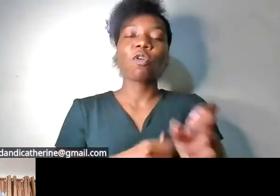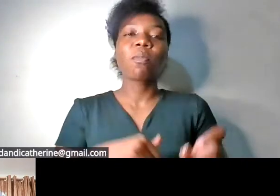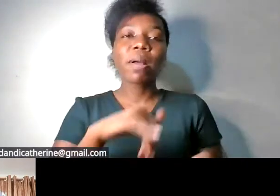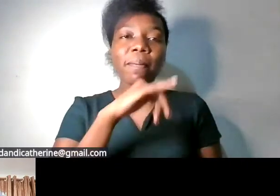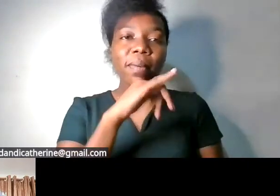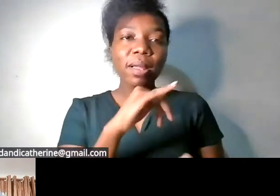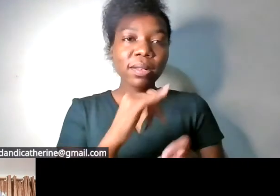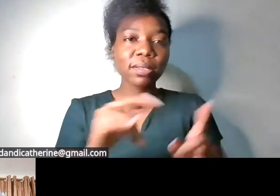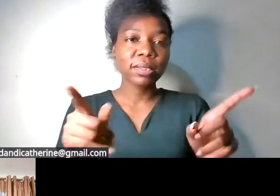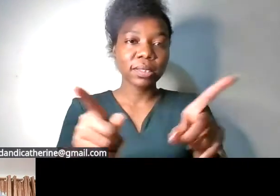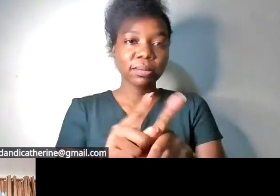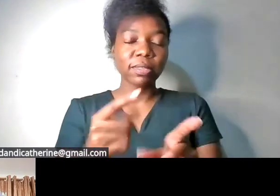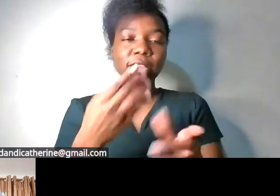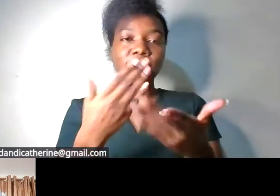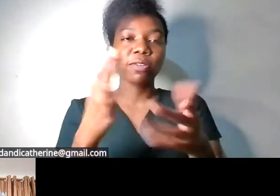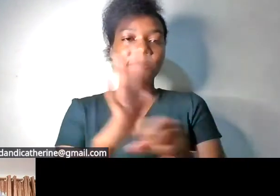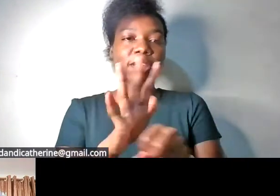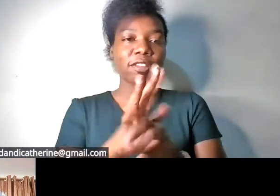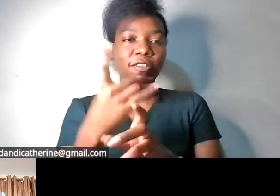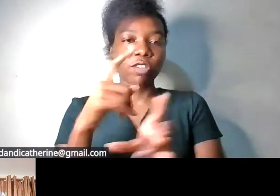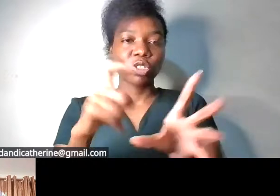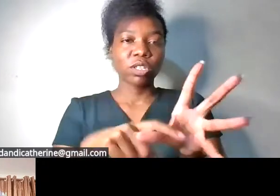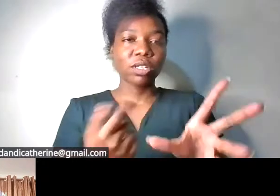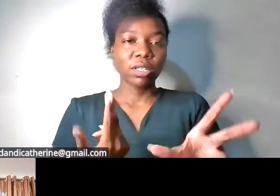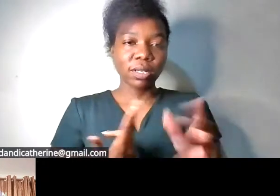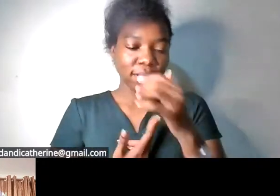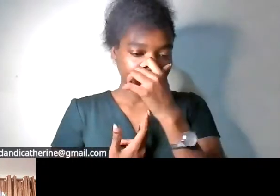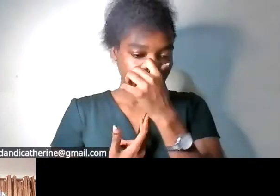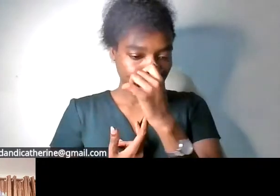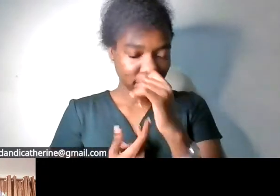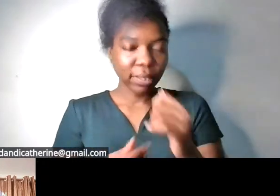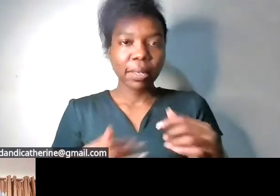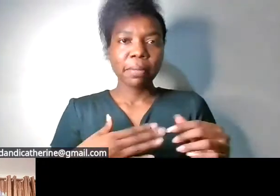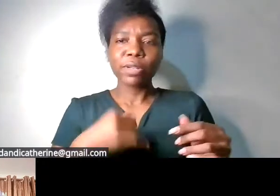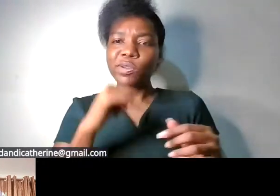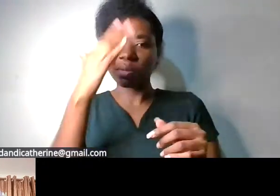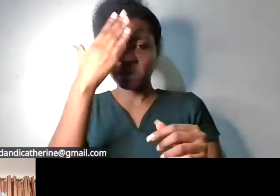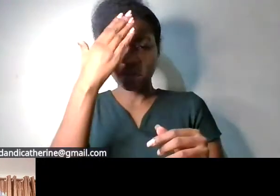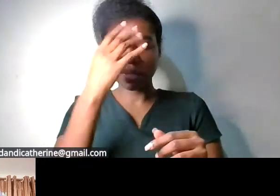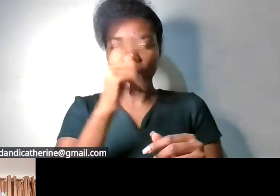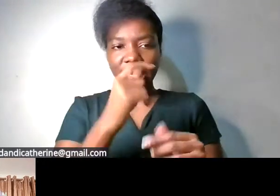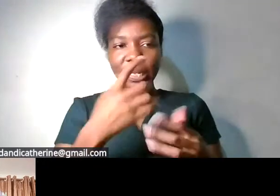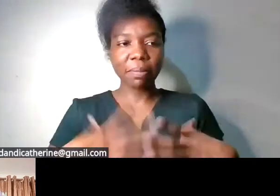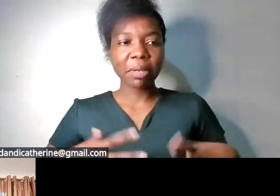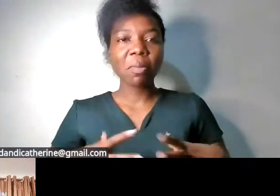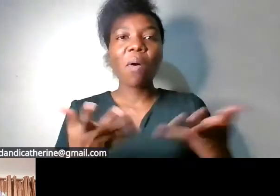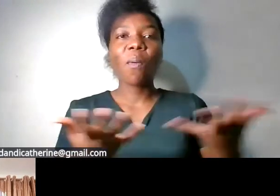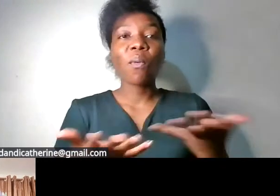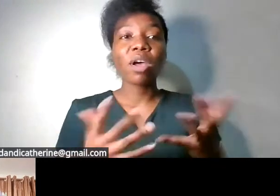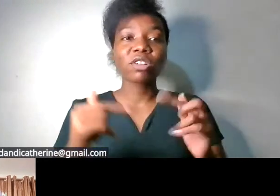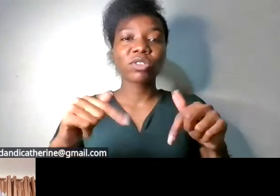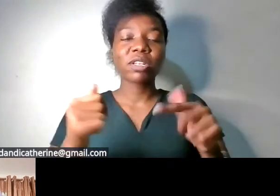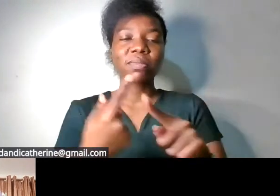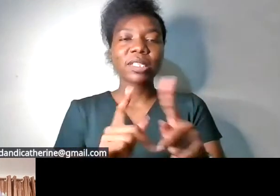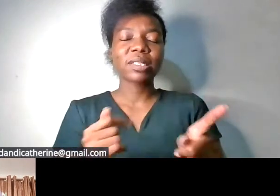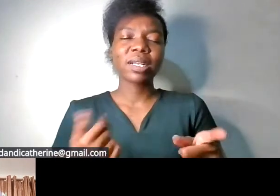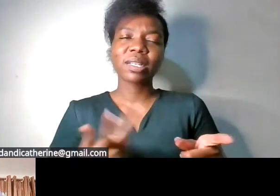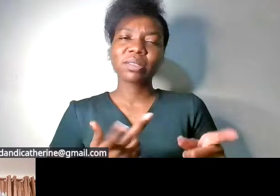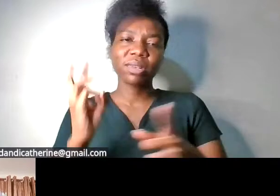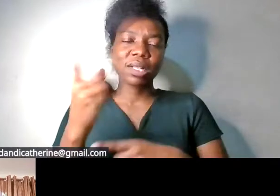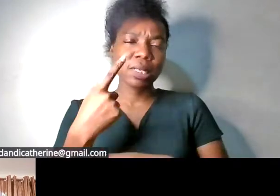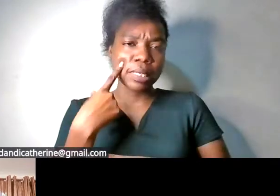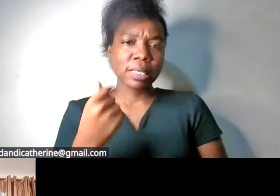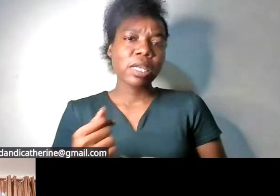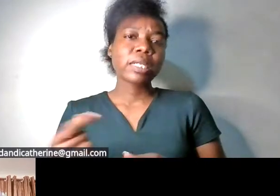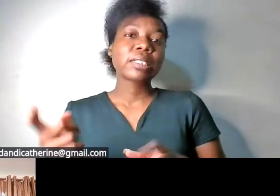for joining us. I don't know where the Tanzanians are today, but yeah, we shall see them when they join us eventually.